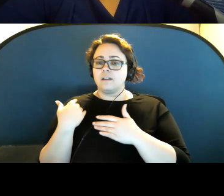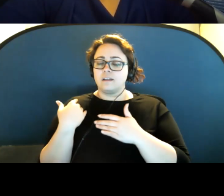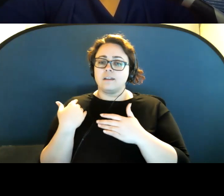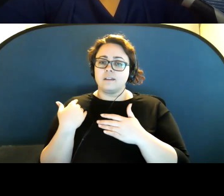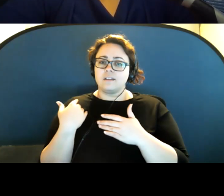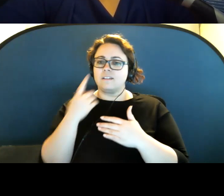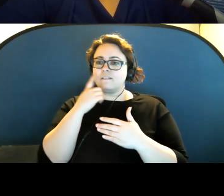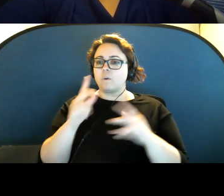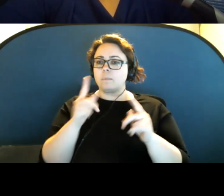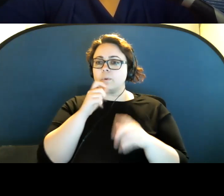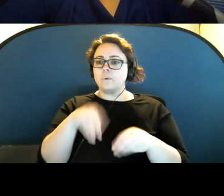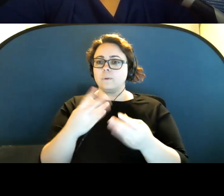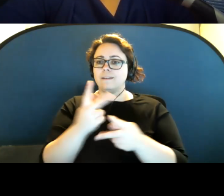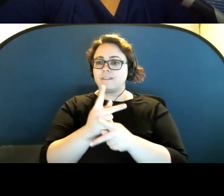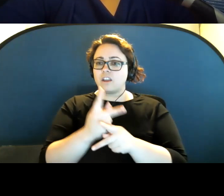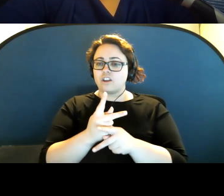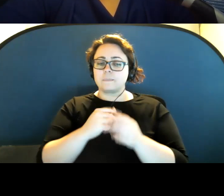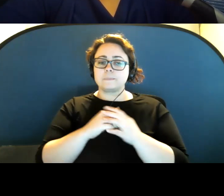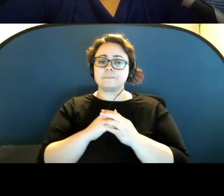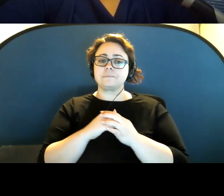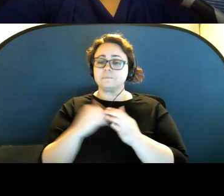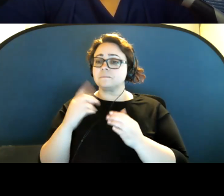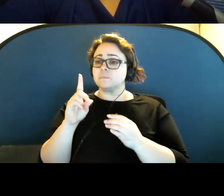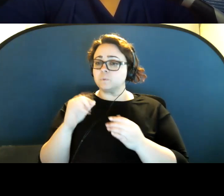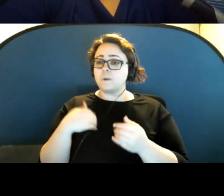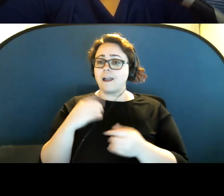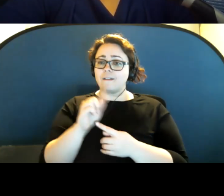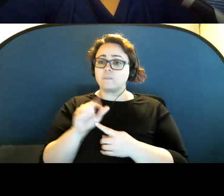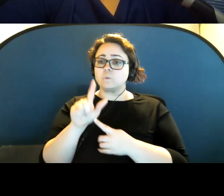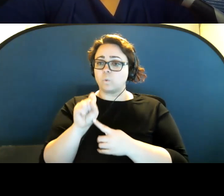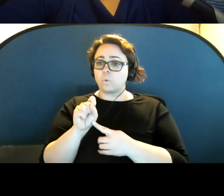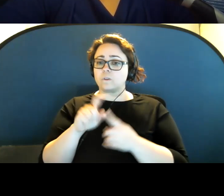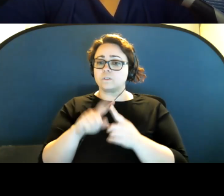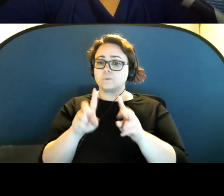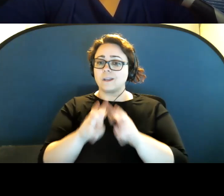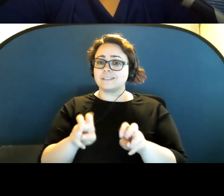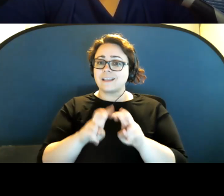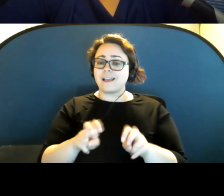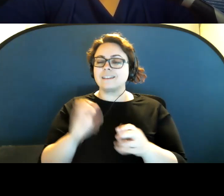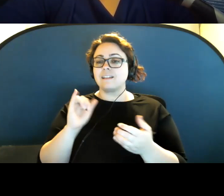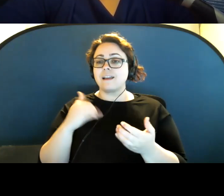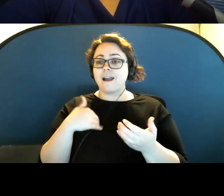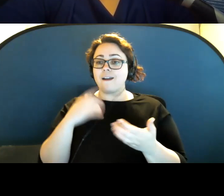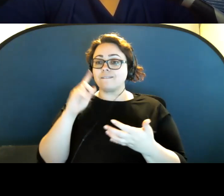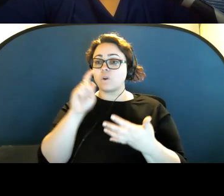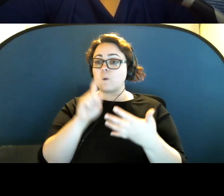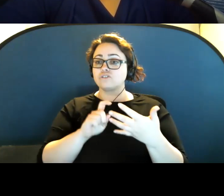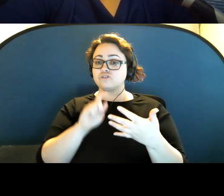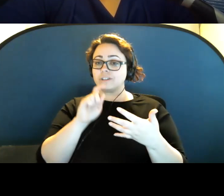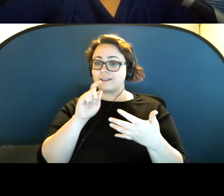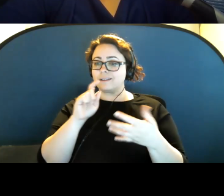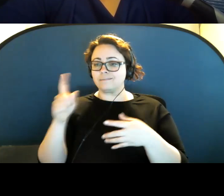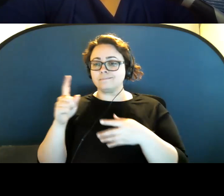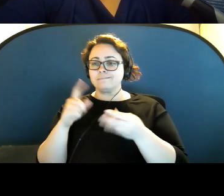days. There are tools to assess, and actually, like a questionnaire you can give a caregiver to assess whether or